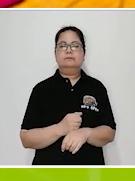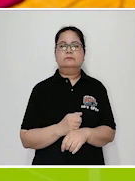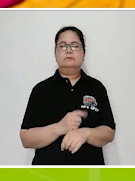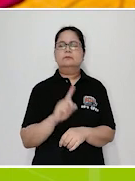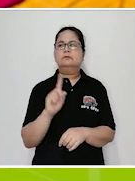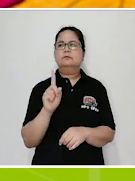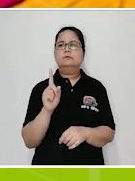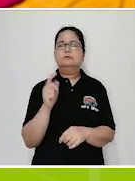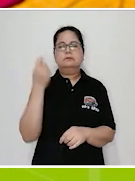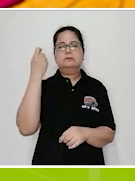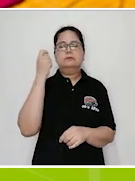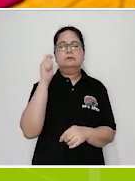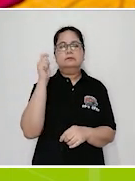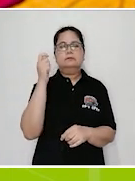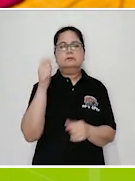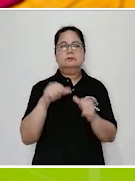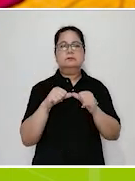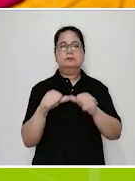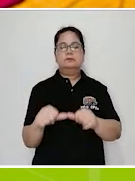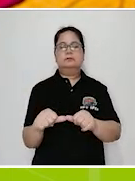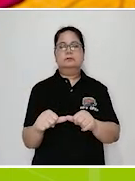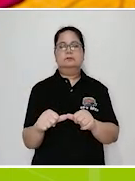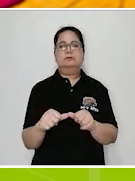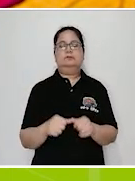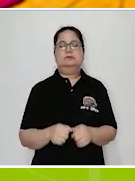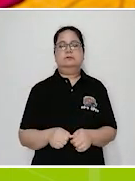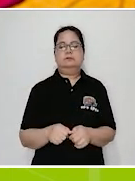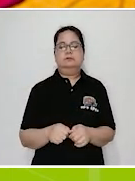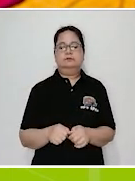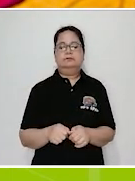What do you think will be the continuation?